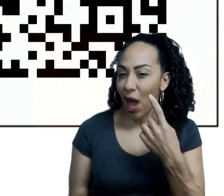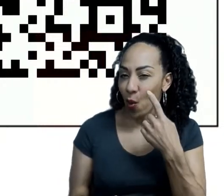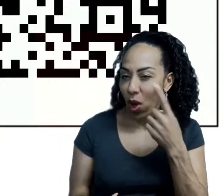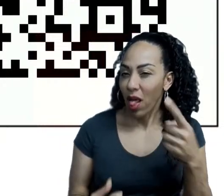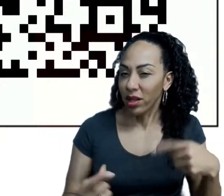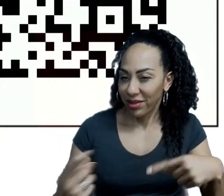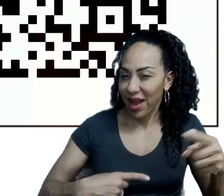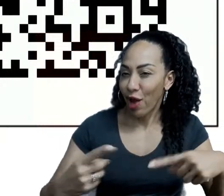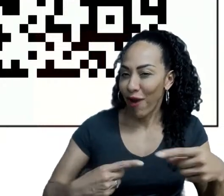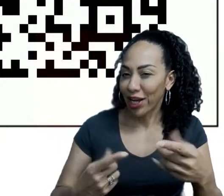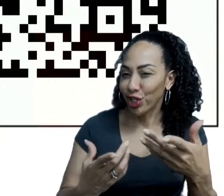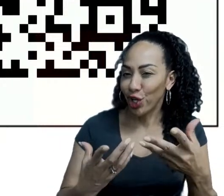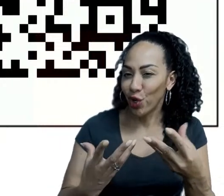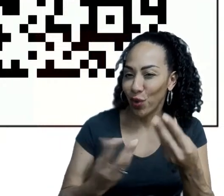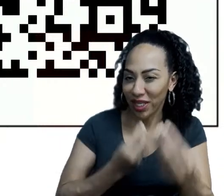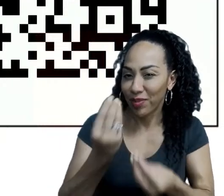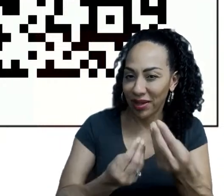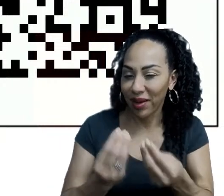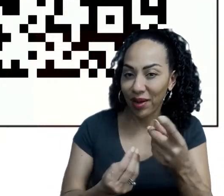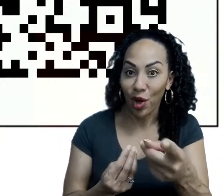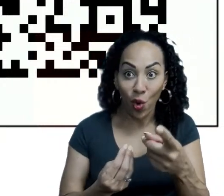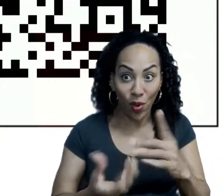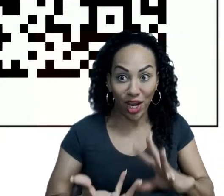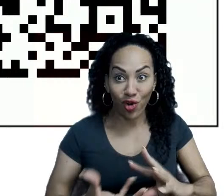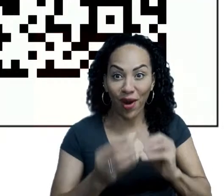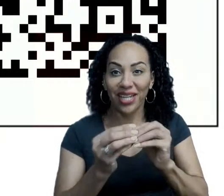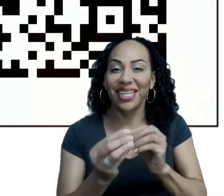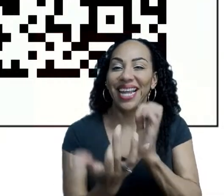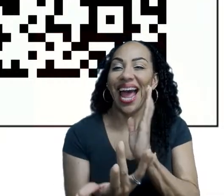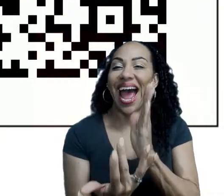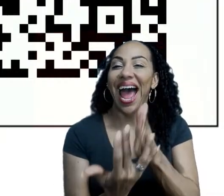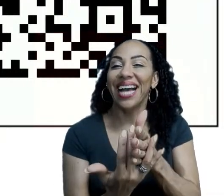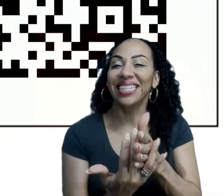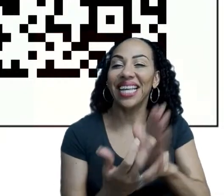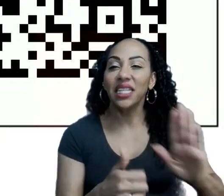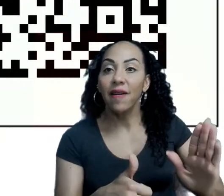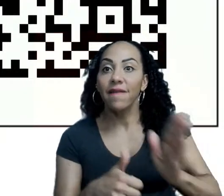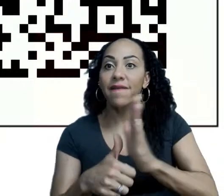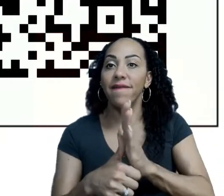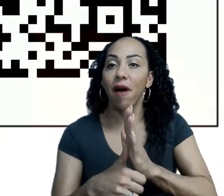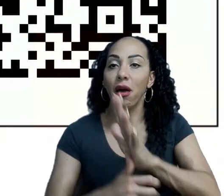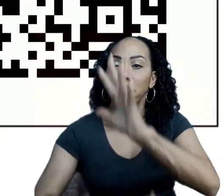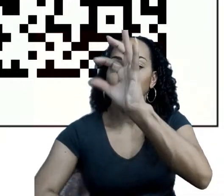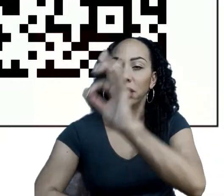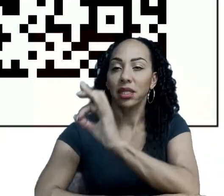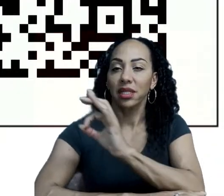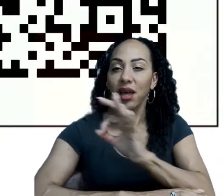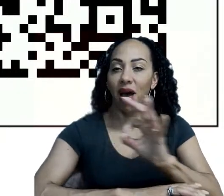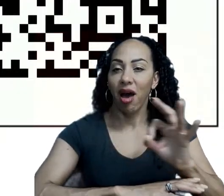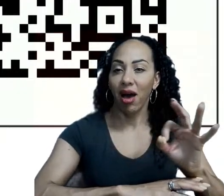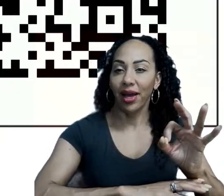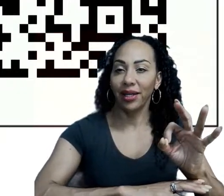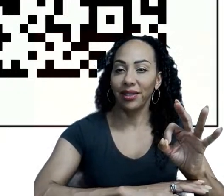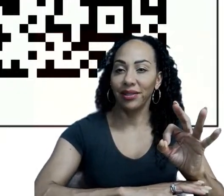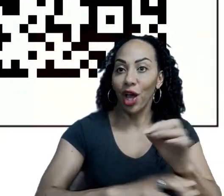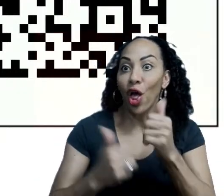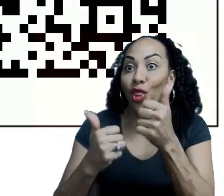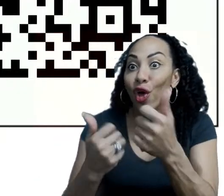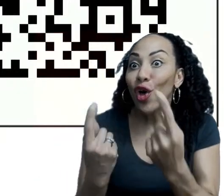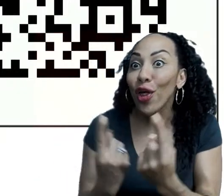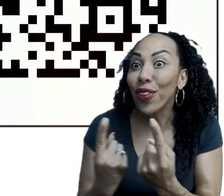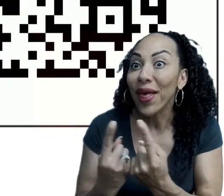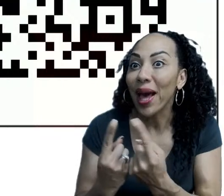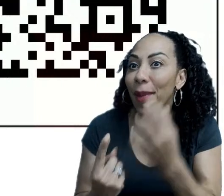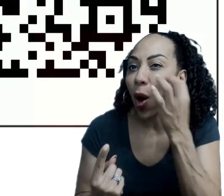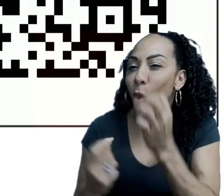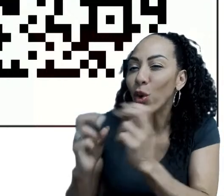we ended up with this. This is Access First Design. The great thing about the Watershed project is that we could be a lot more, we could put a lot more resources into